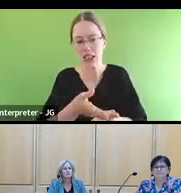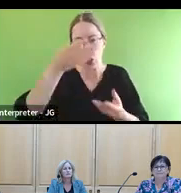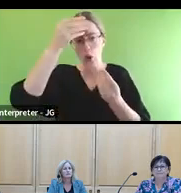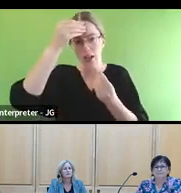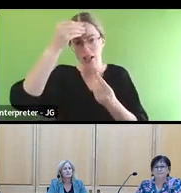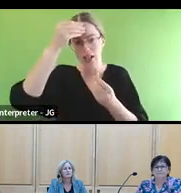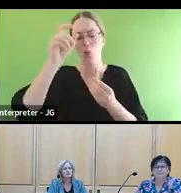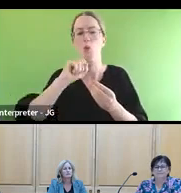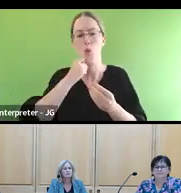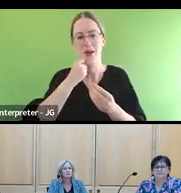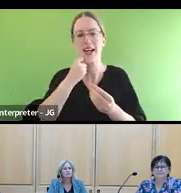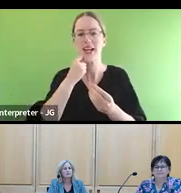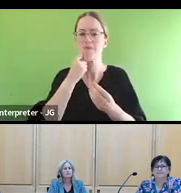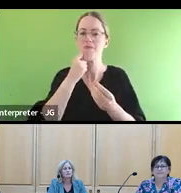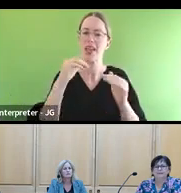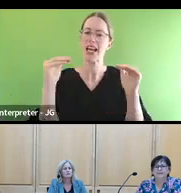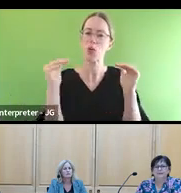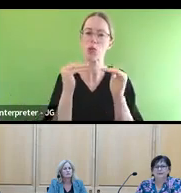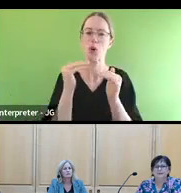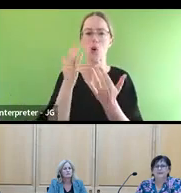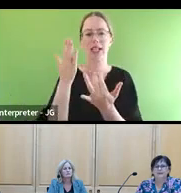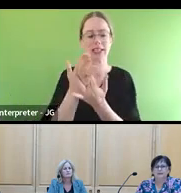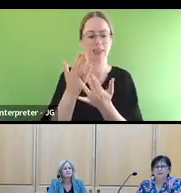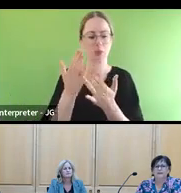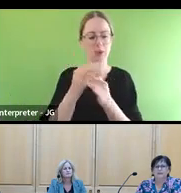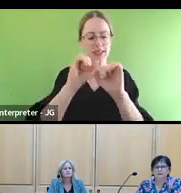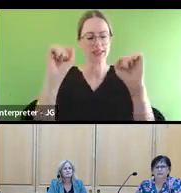an equitable, accessible system for New Zealand.